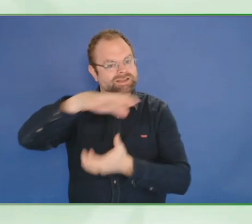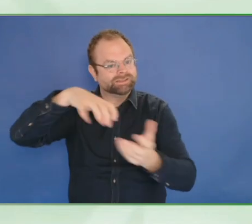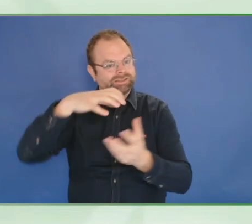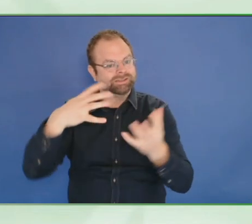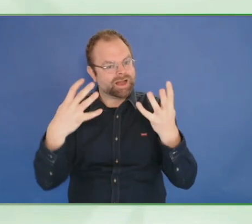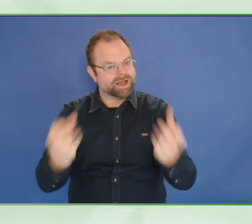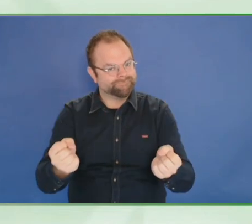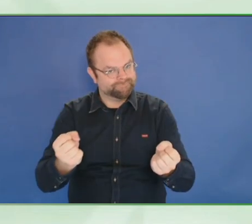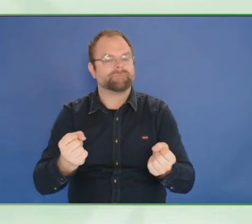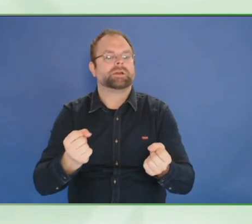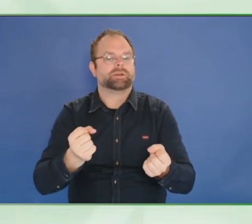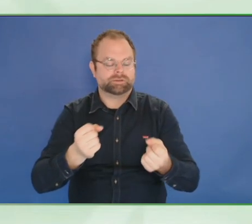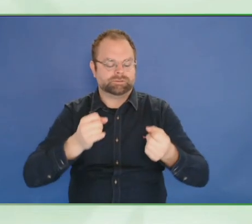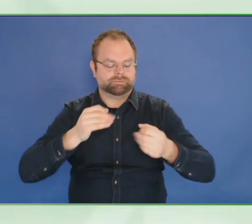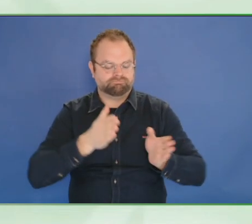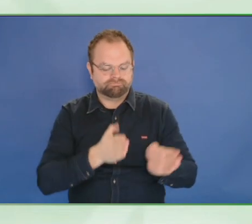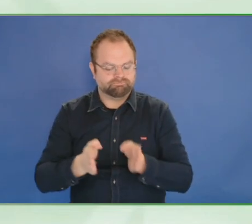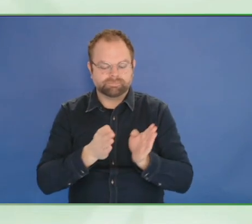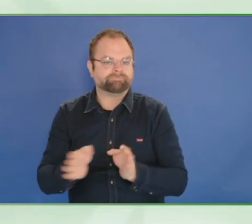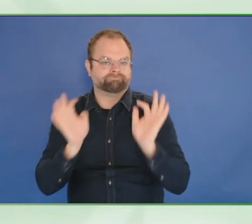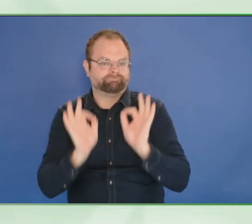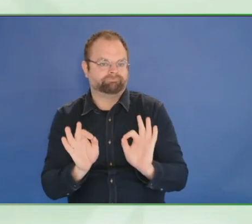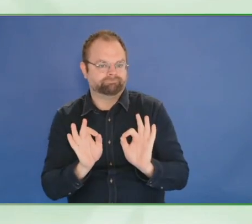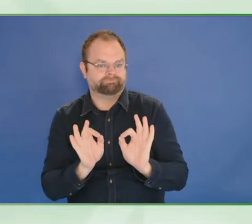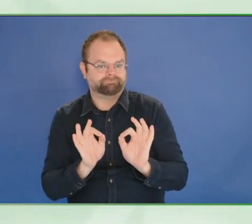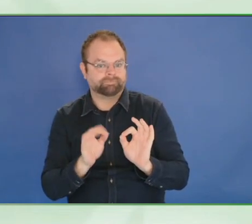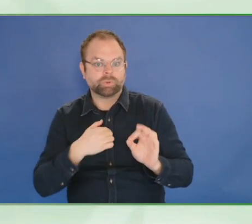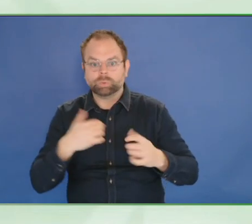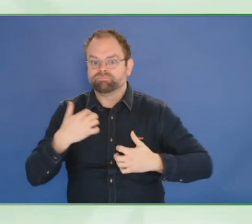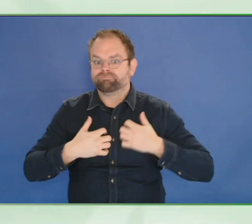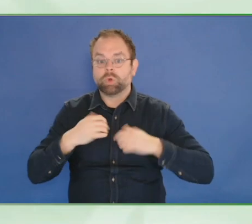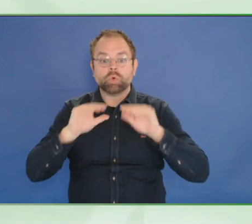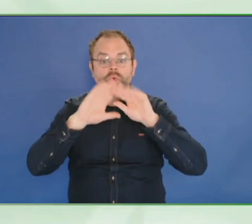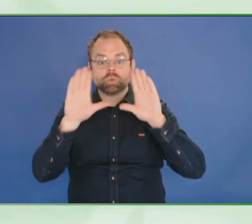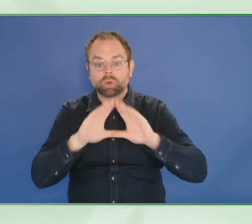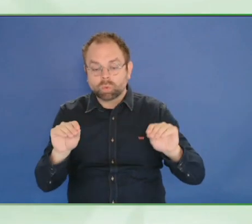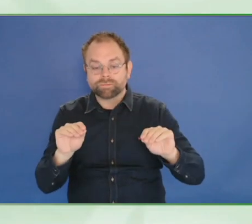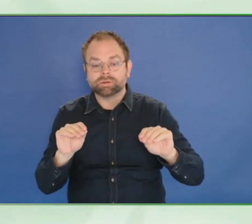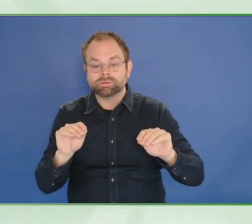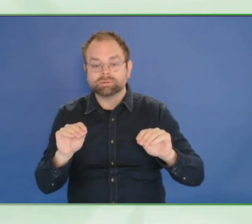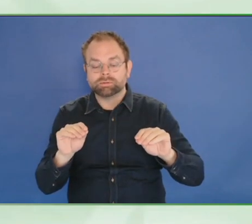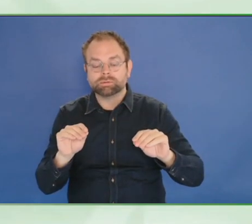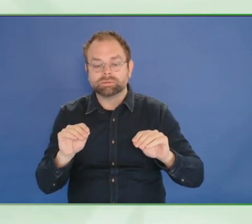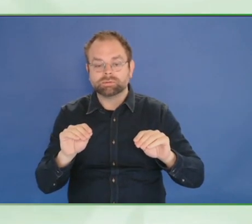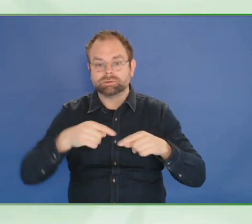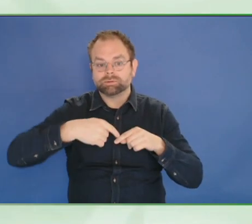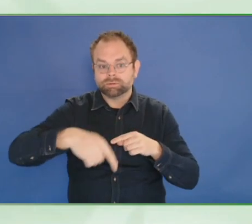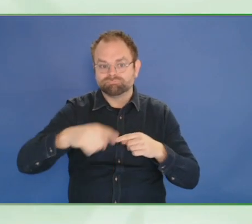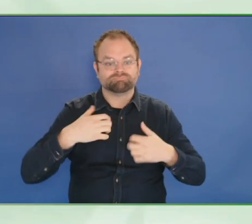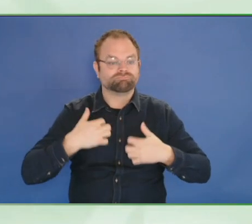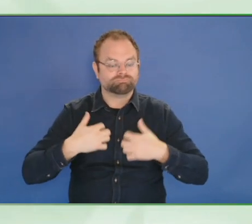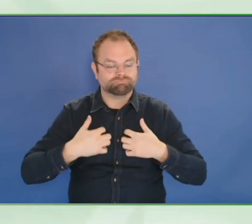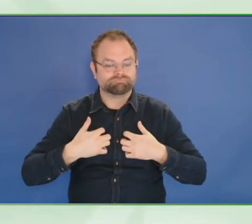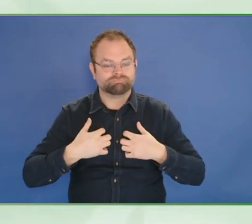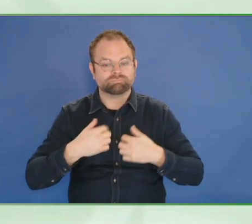to the Zero Conference 2026, where the